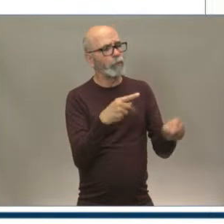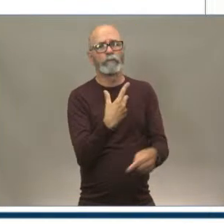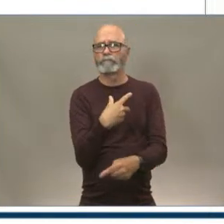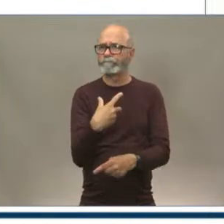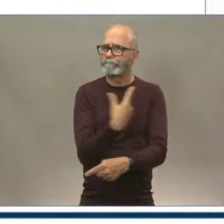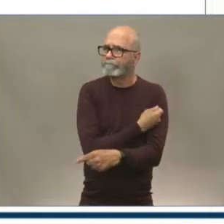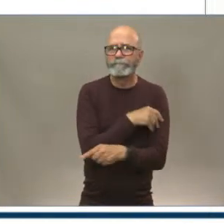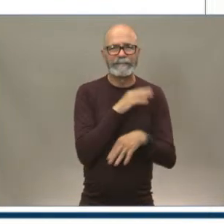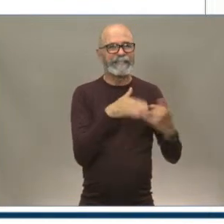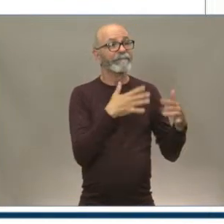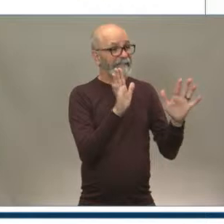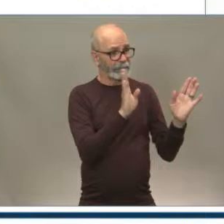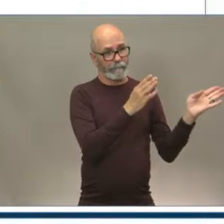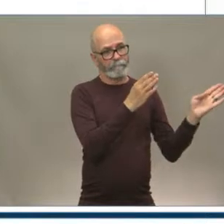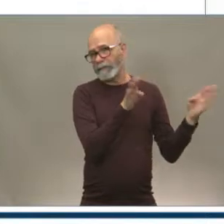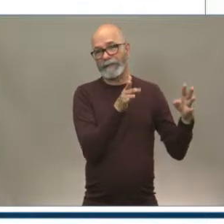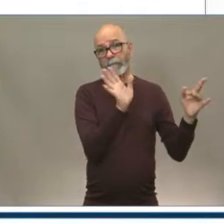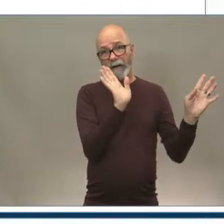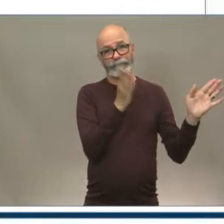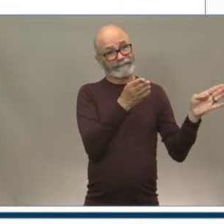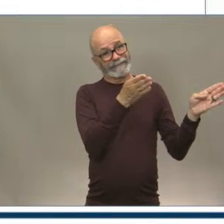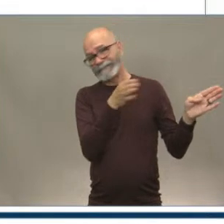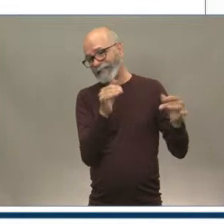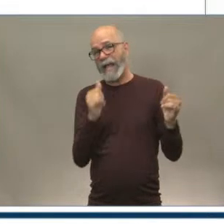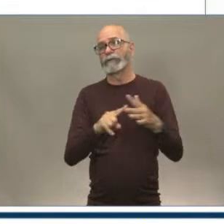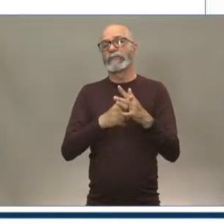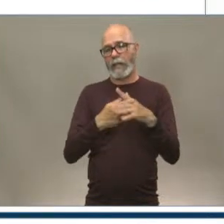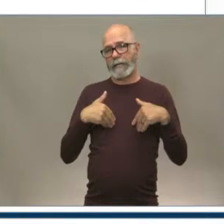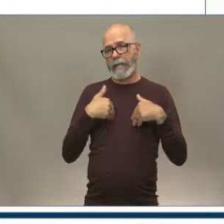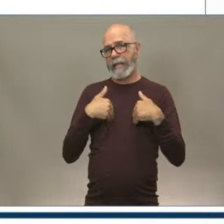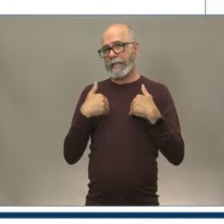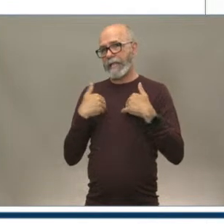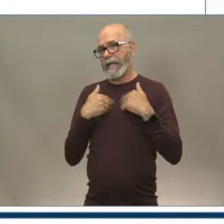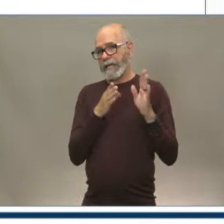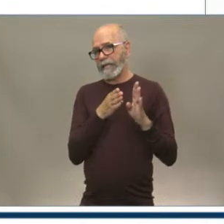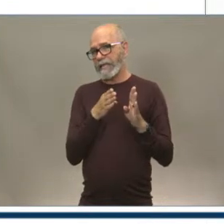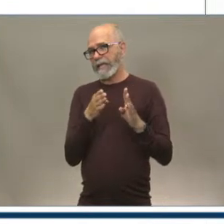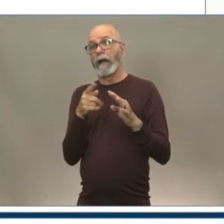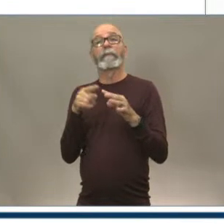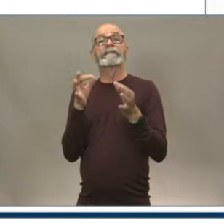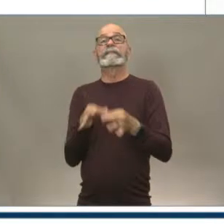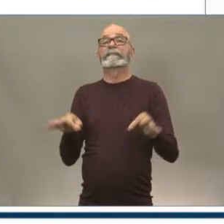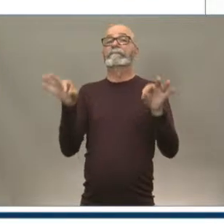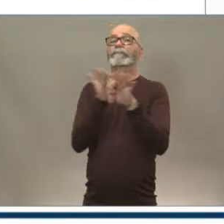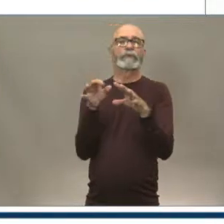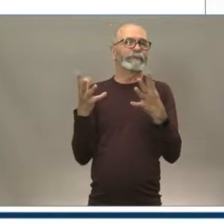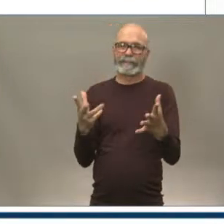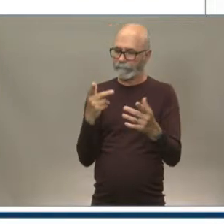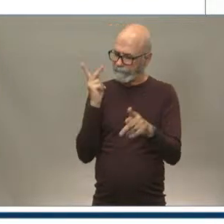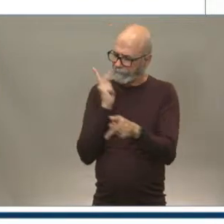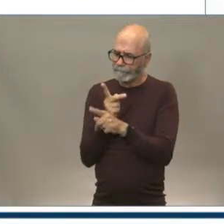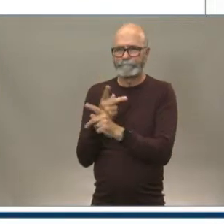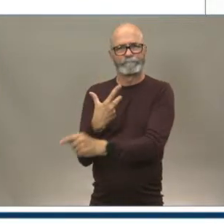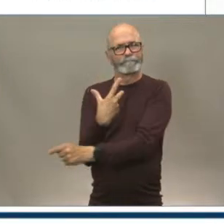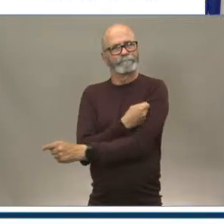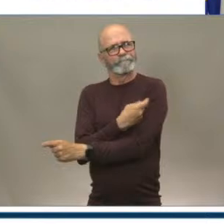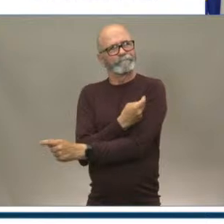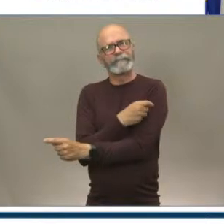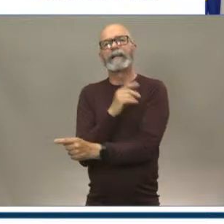into younger age groups, it's critically important that we get the same type of vaccine uptake in those age groups as